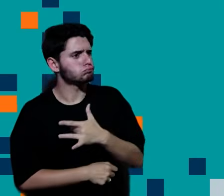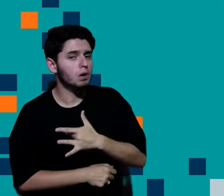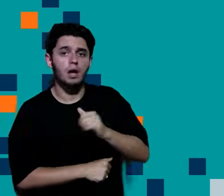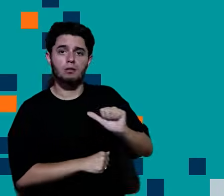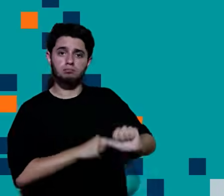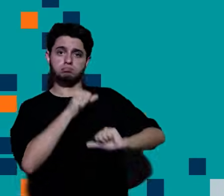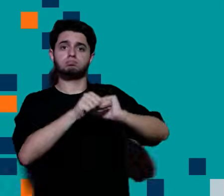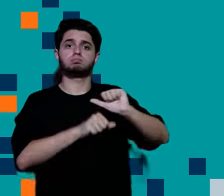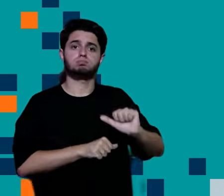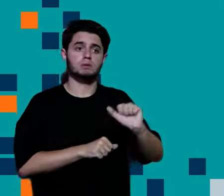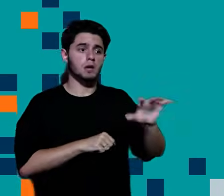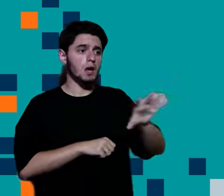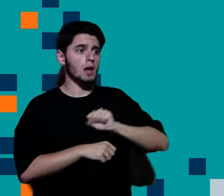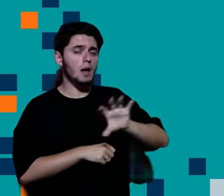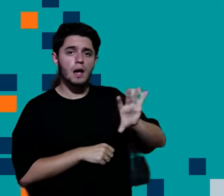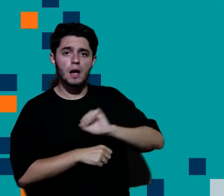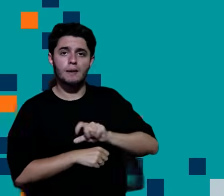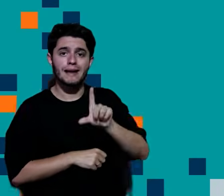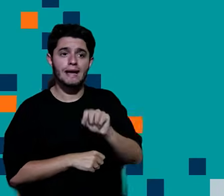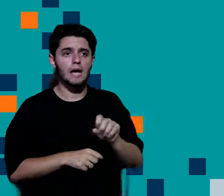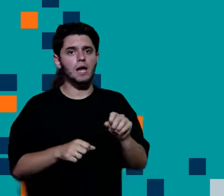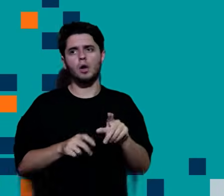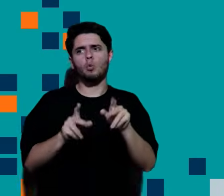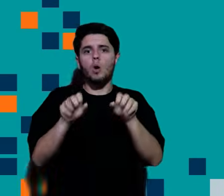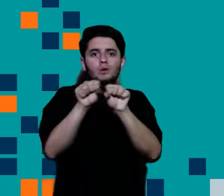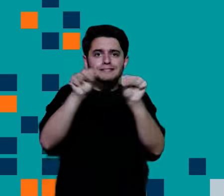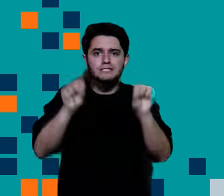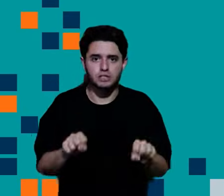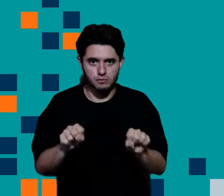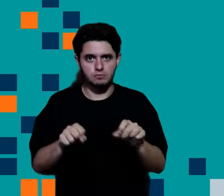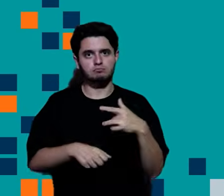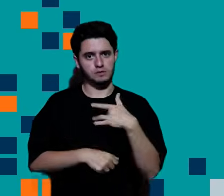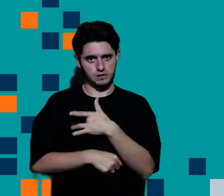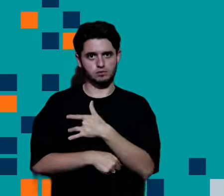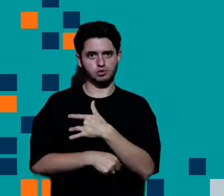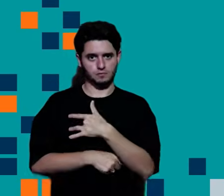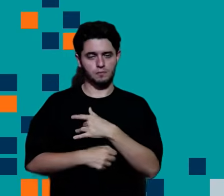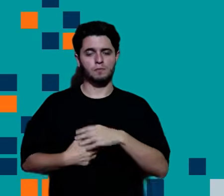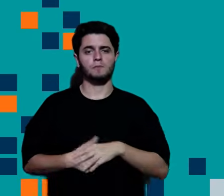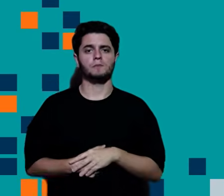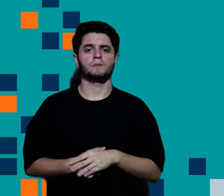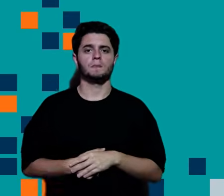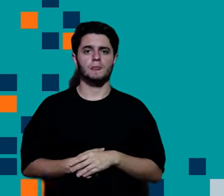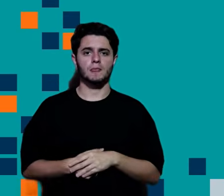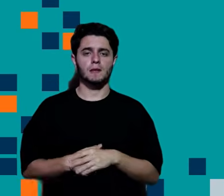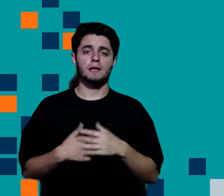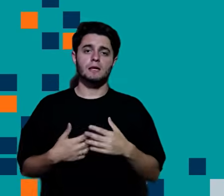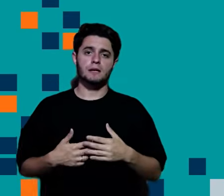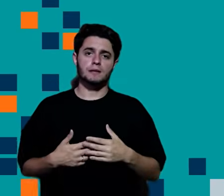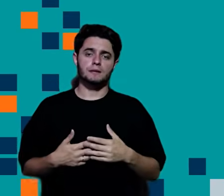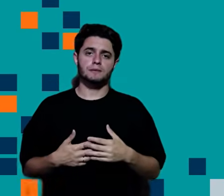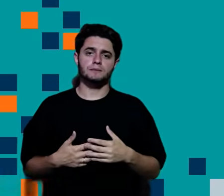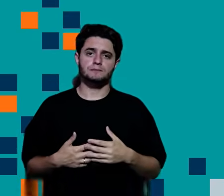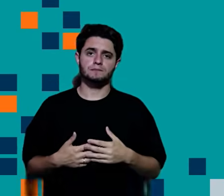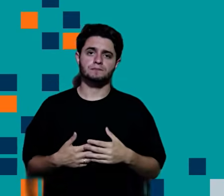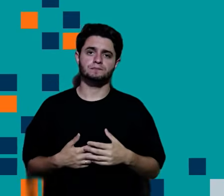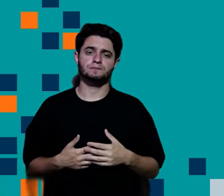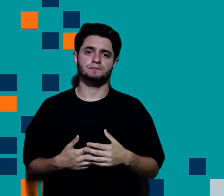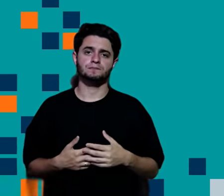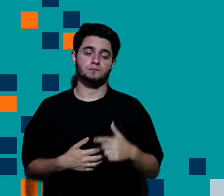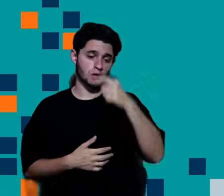systems. The environments that we create that are active accelerants for our physiological,